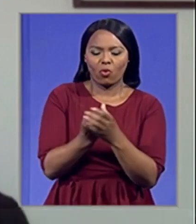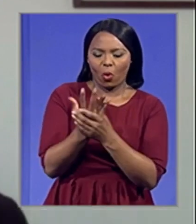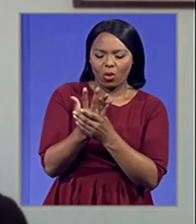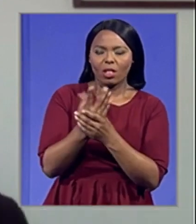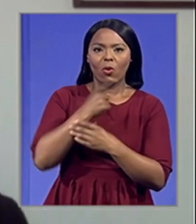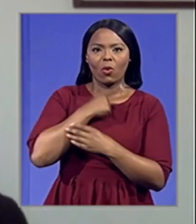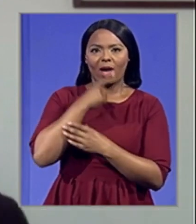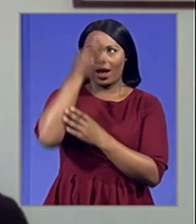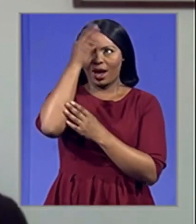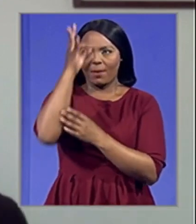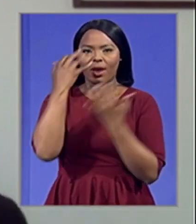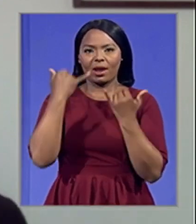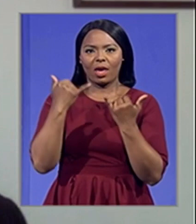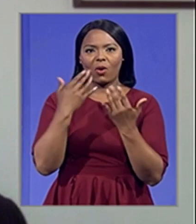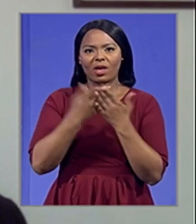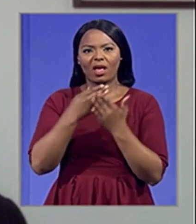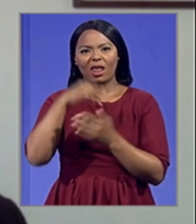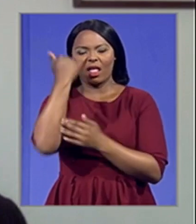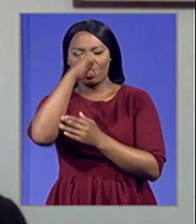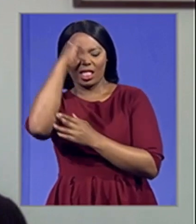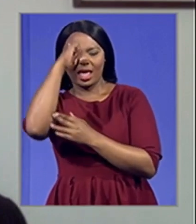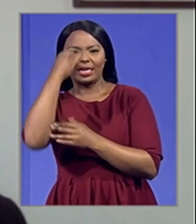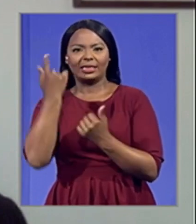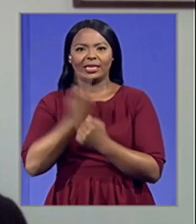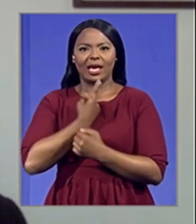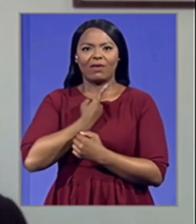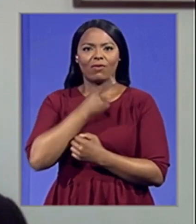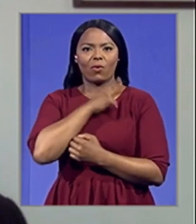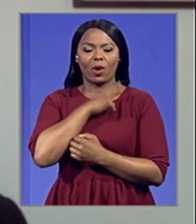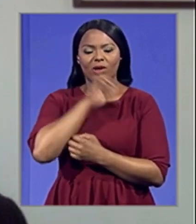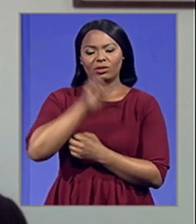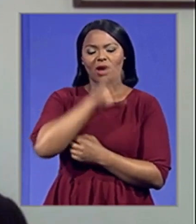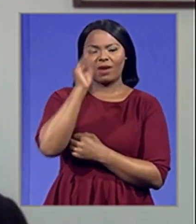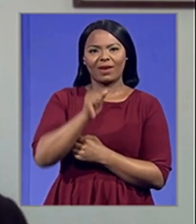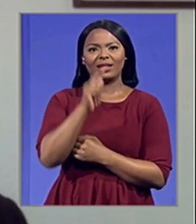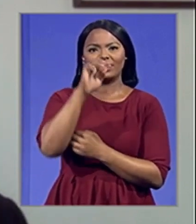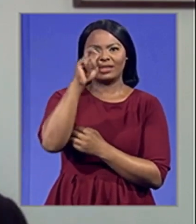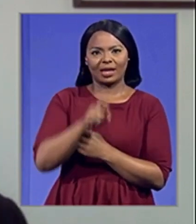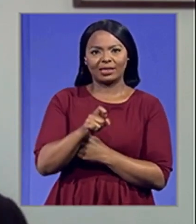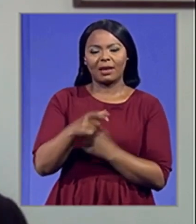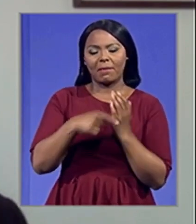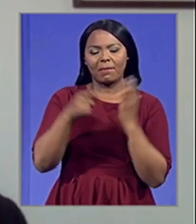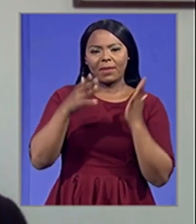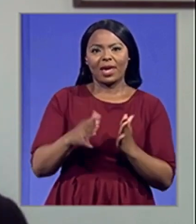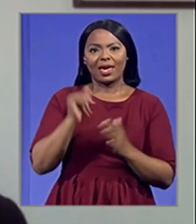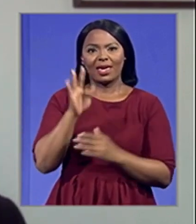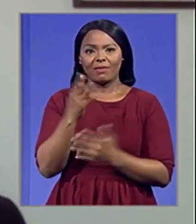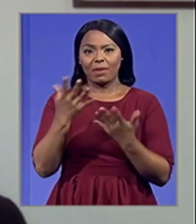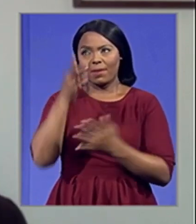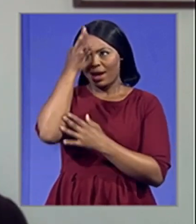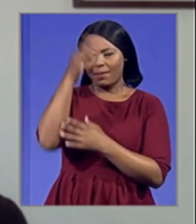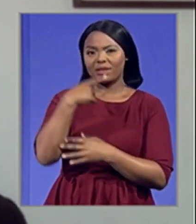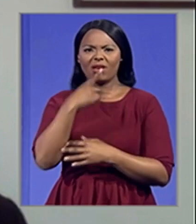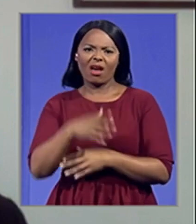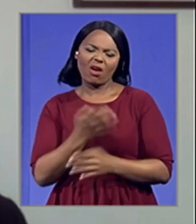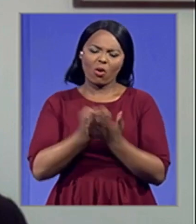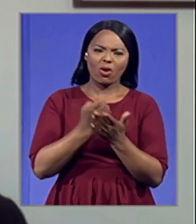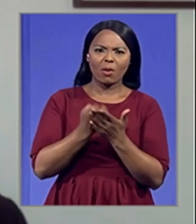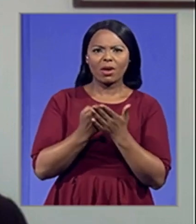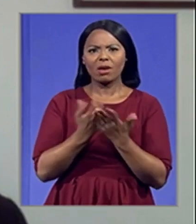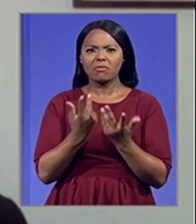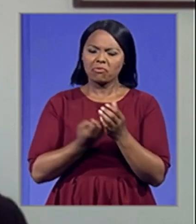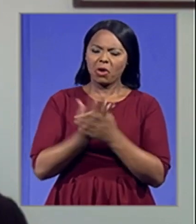be bluffing itself and the South African taxpayers if the government gives an impression that the economy